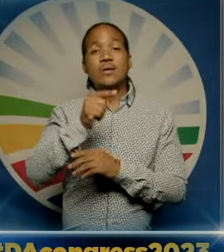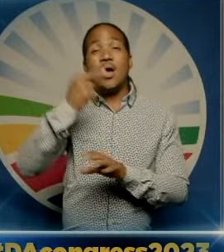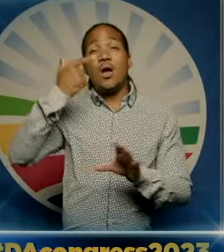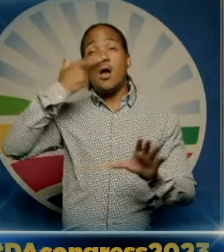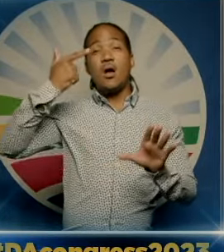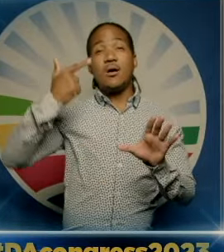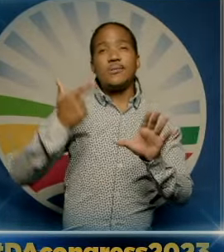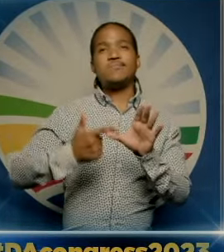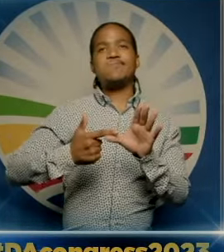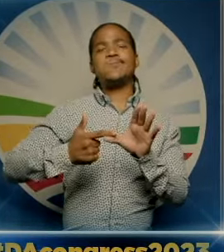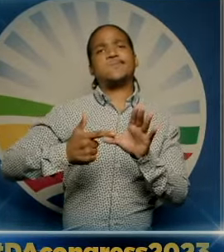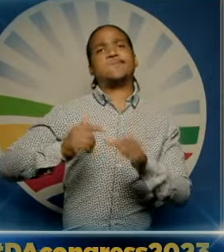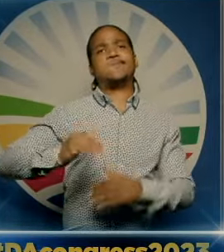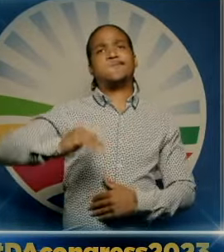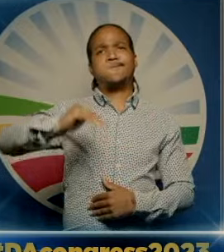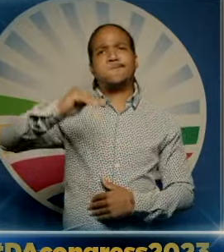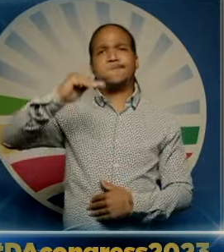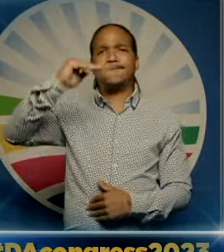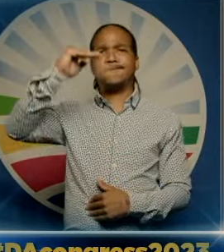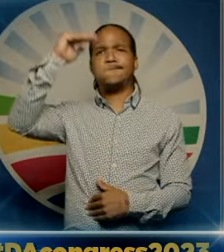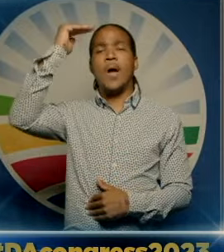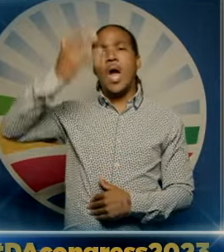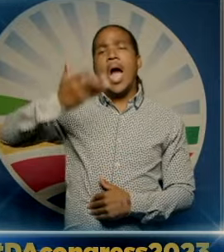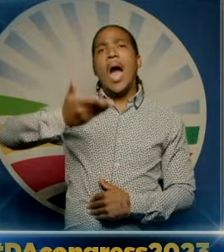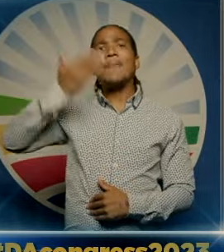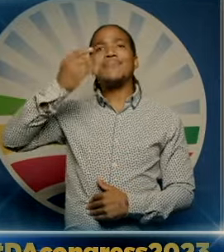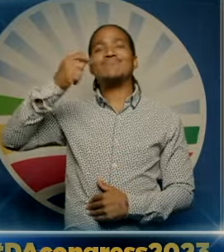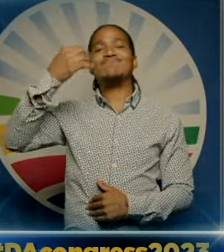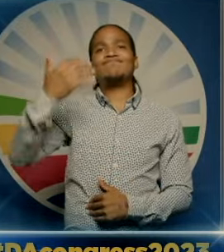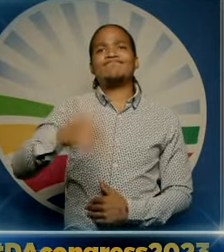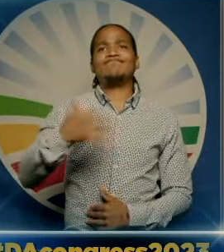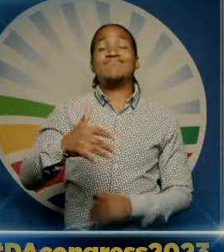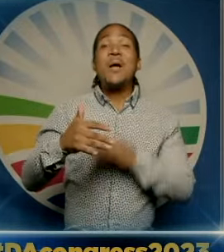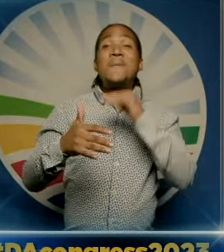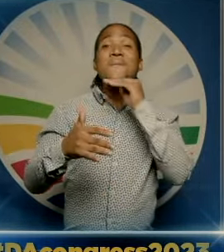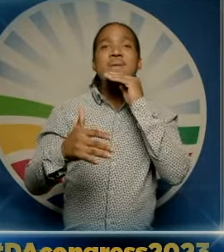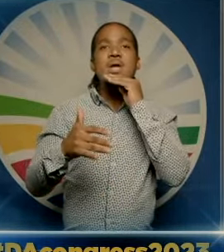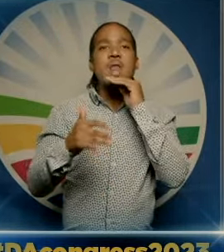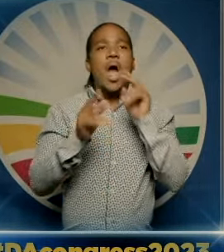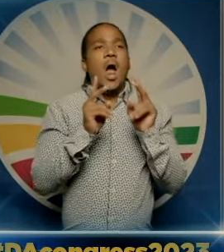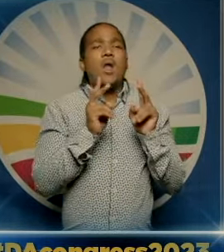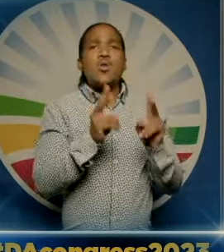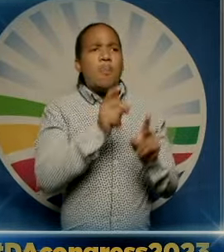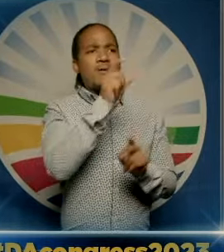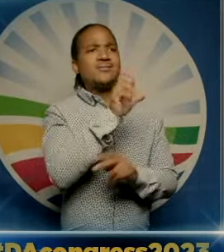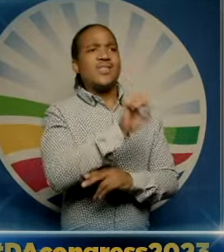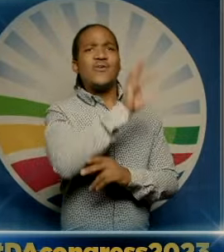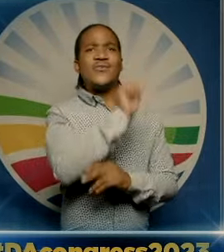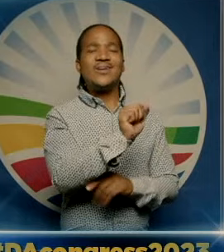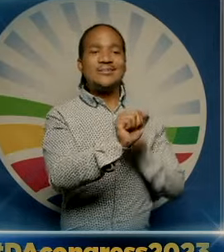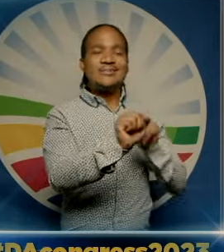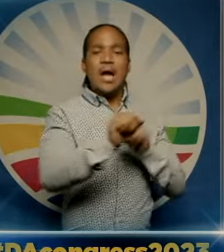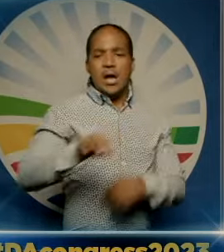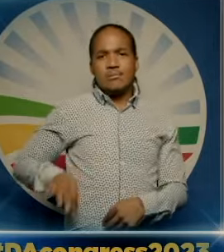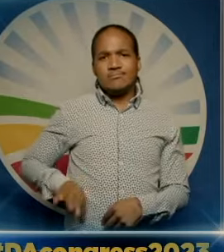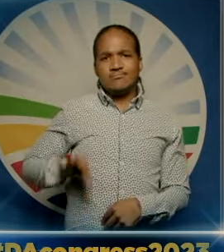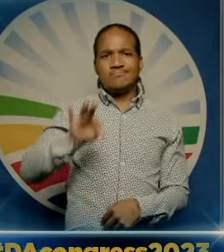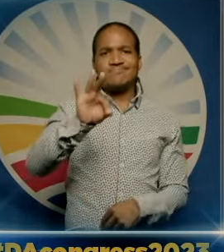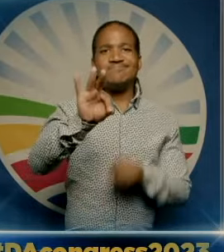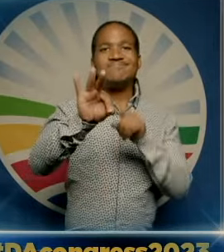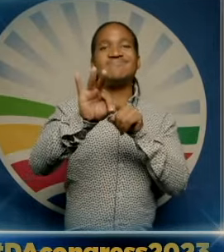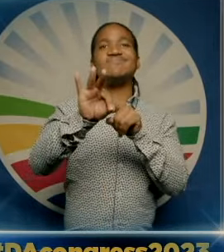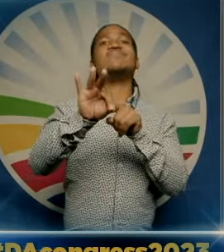to unprecedented levels. This has meant that the average South African, it costs them more to go